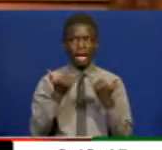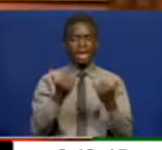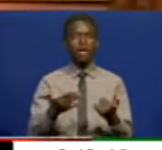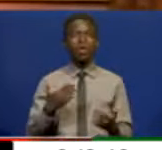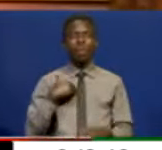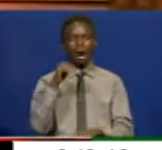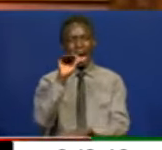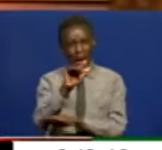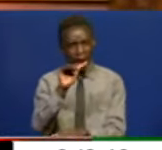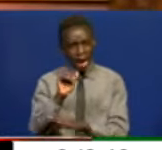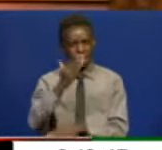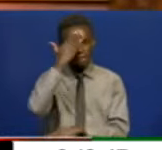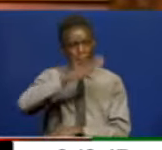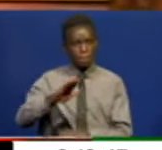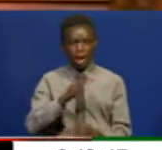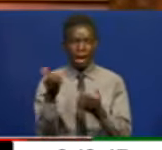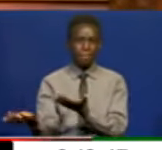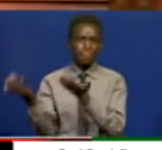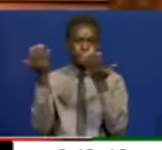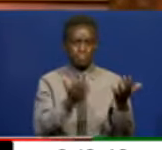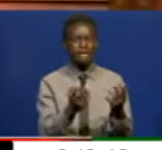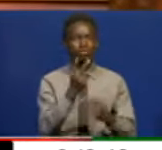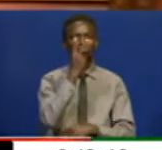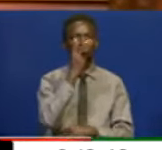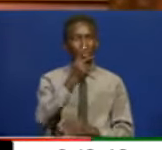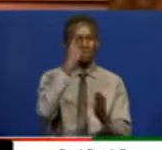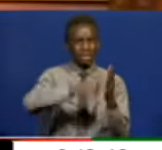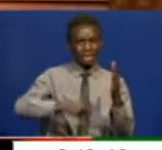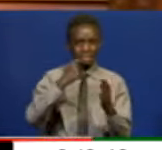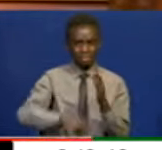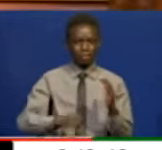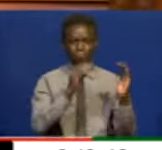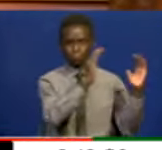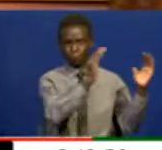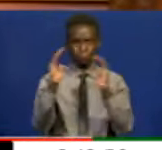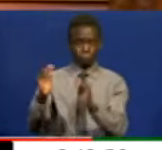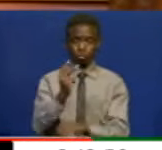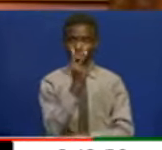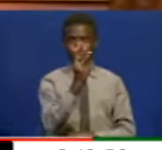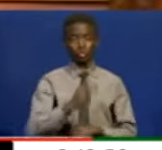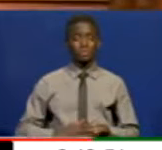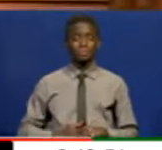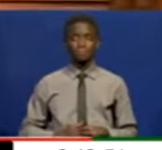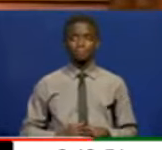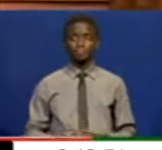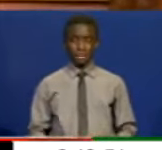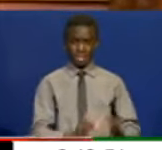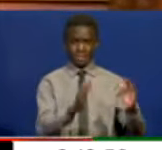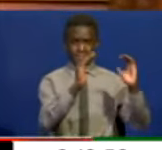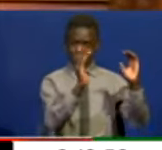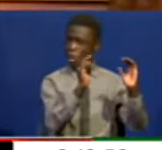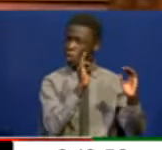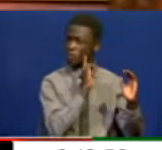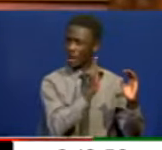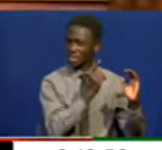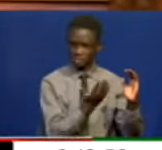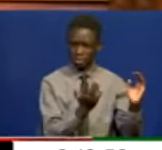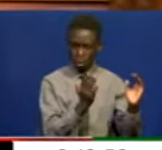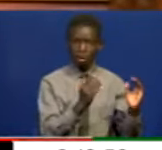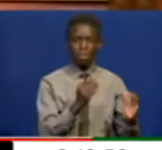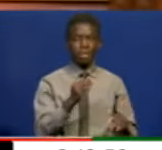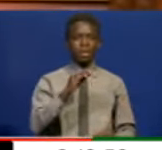introduce two additional tax bands. A fourth band will be applicable to employees earning